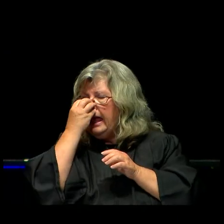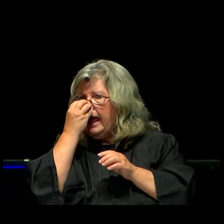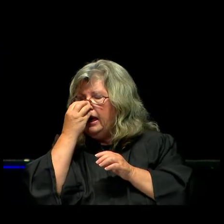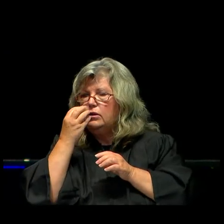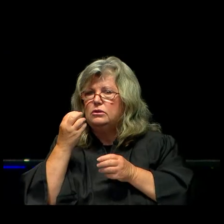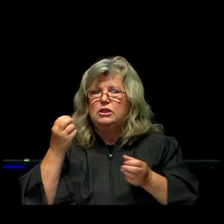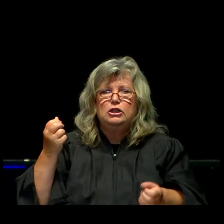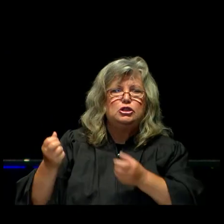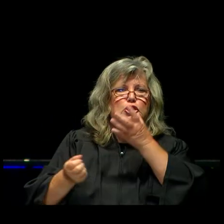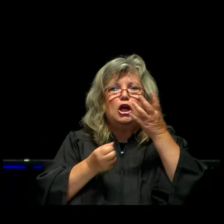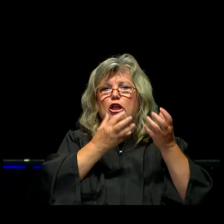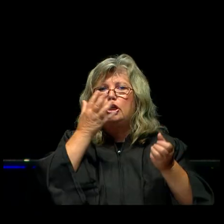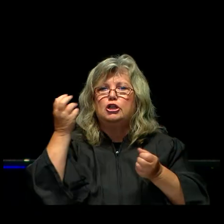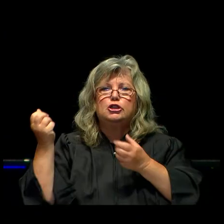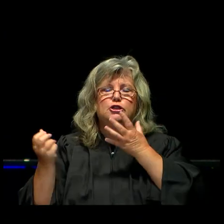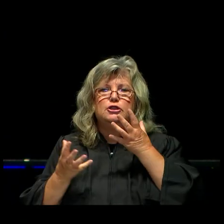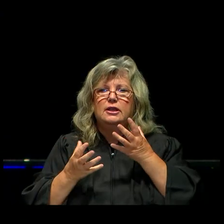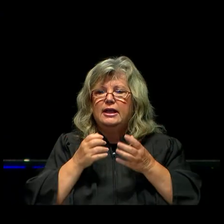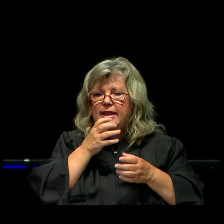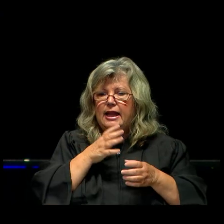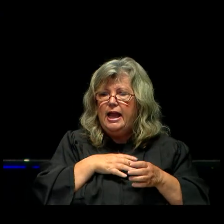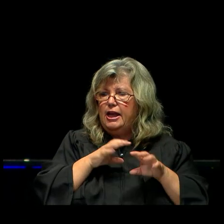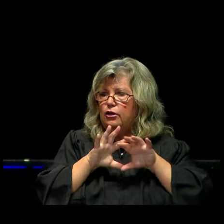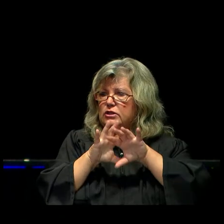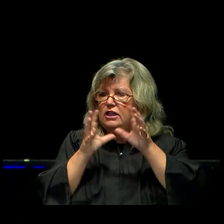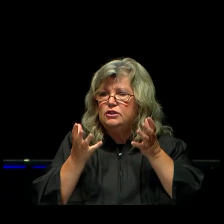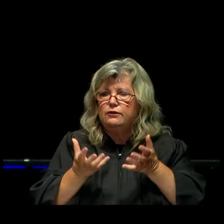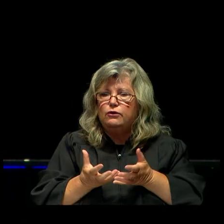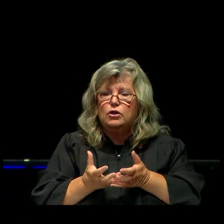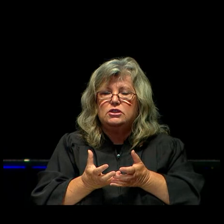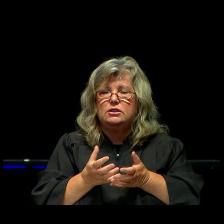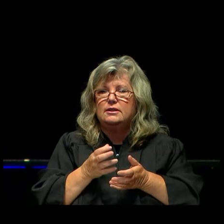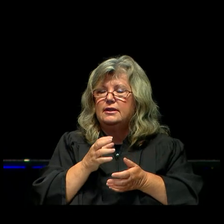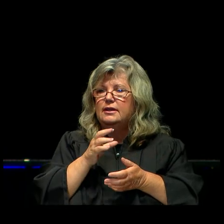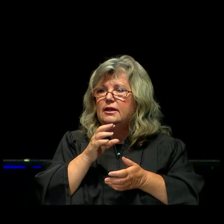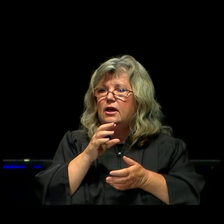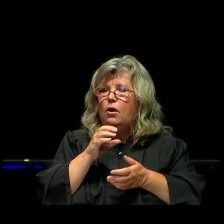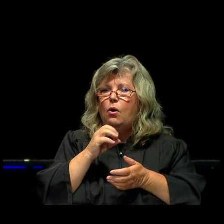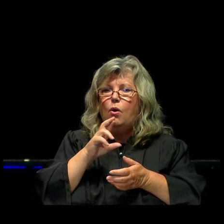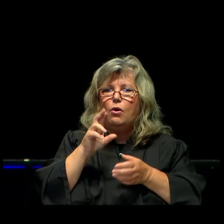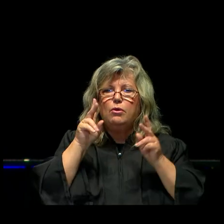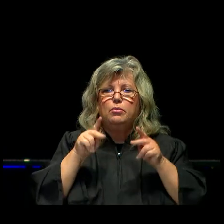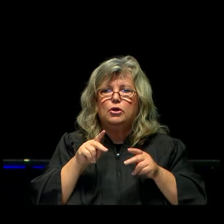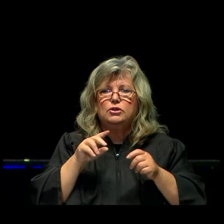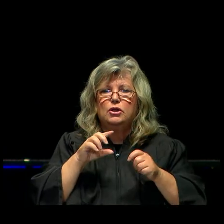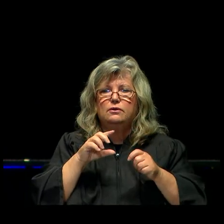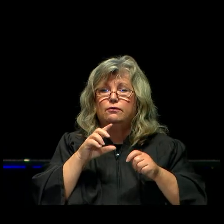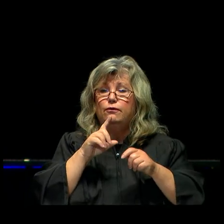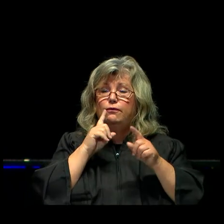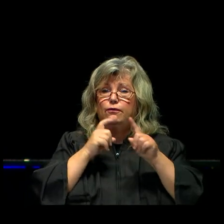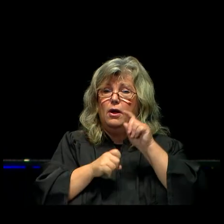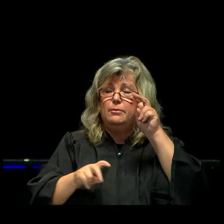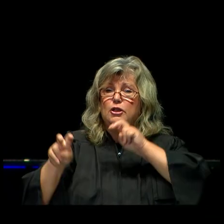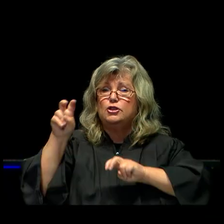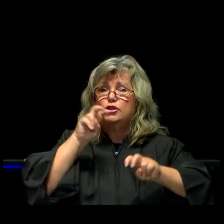He chooses the fortune-telling lady, even the sword swallower in the circus. He chooses these people to